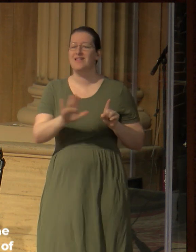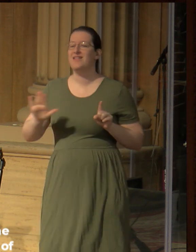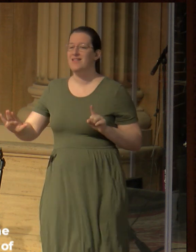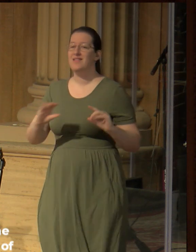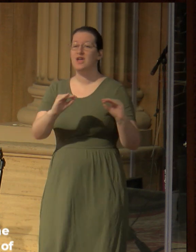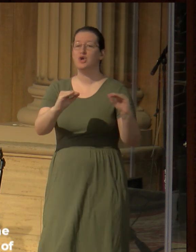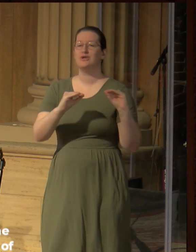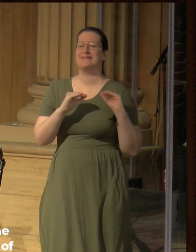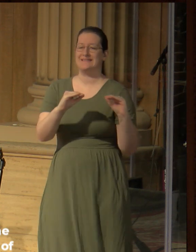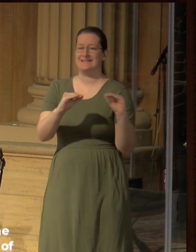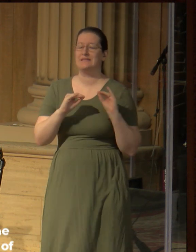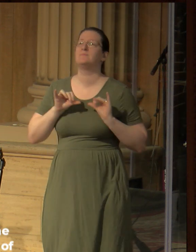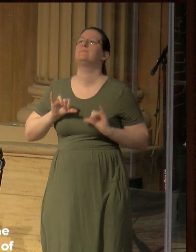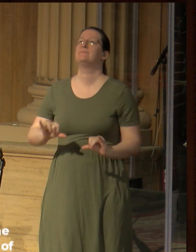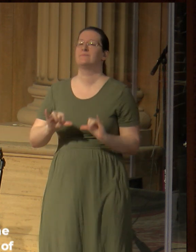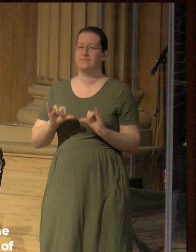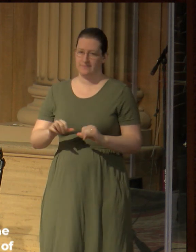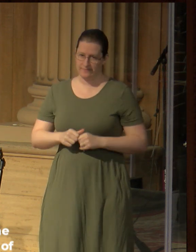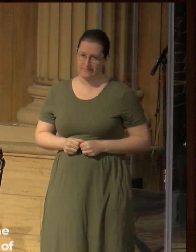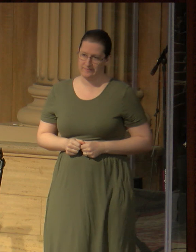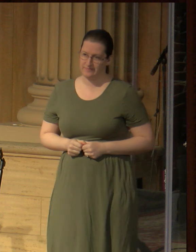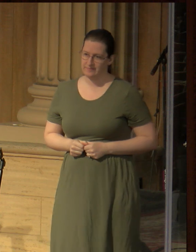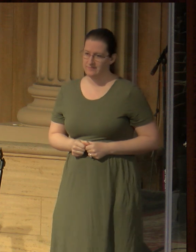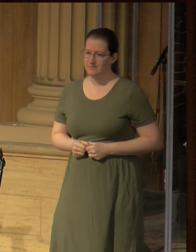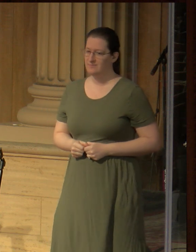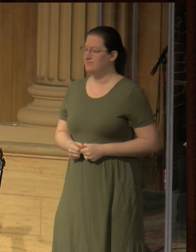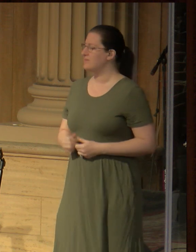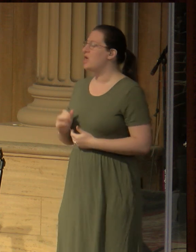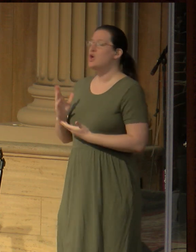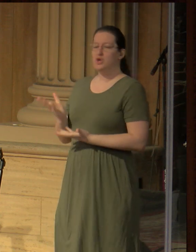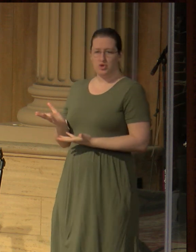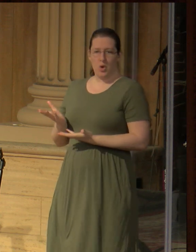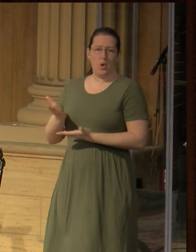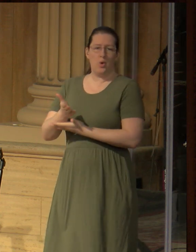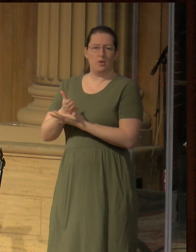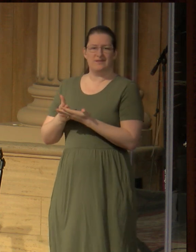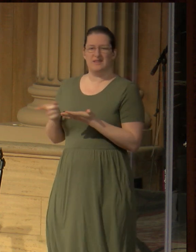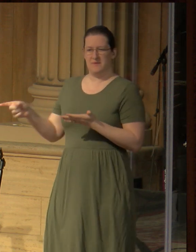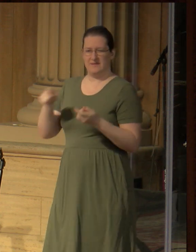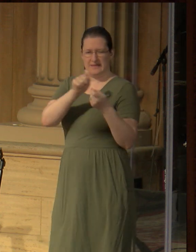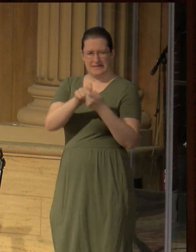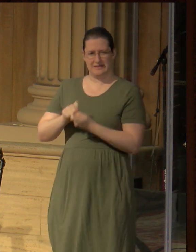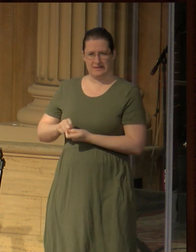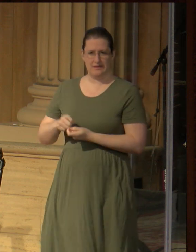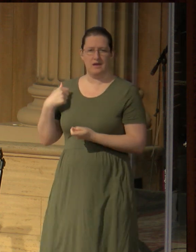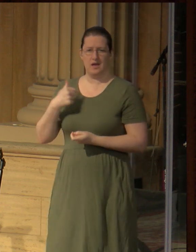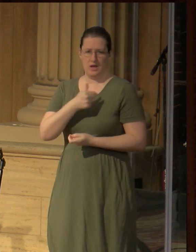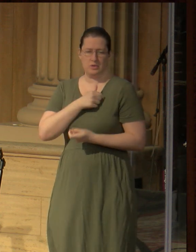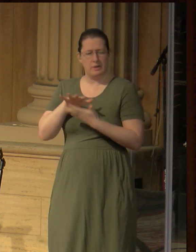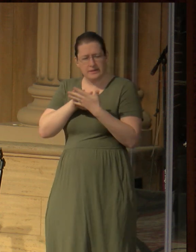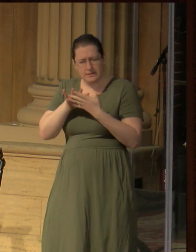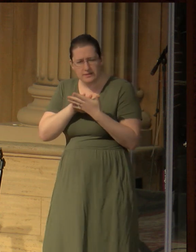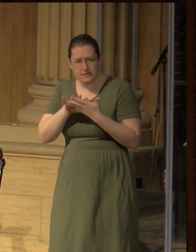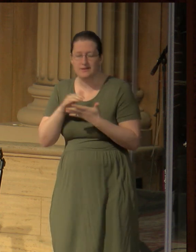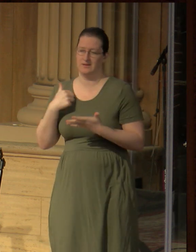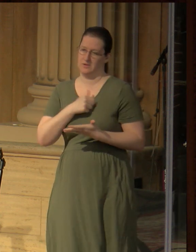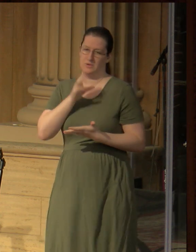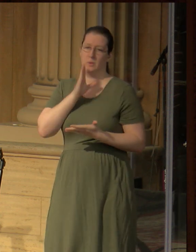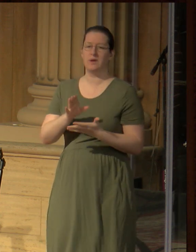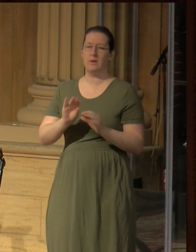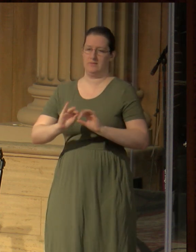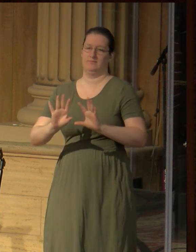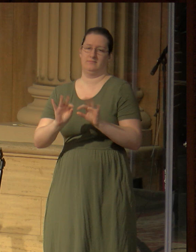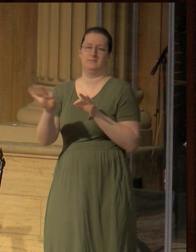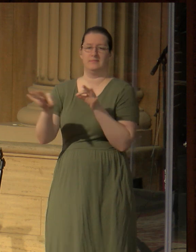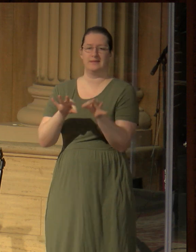Sadducees. So at first reading, some of the details in here can make it a little bit hard for us to understand what Jesus is getting at. And so we'll walk through this piece by